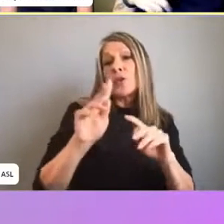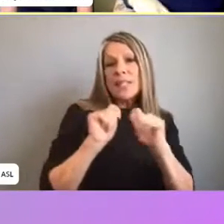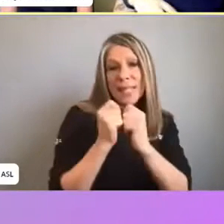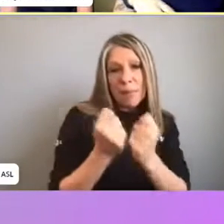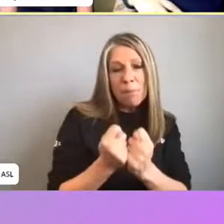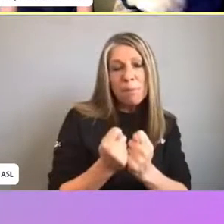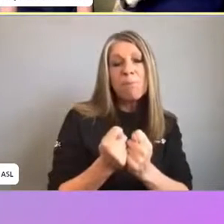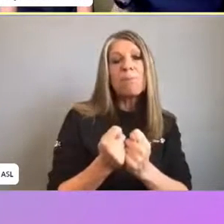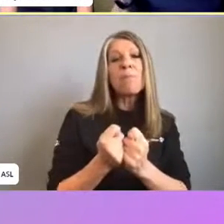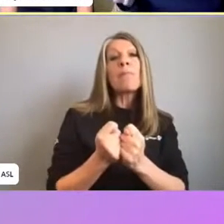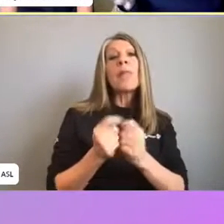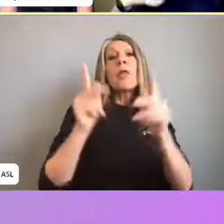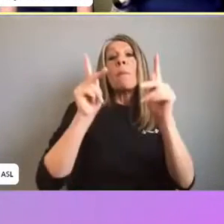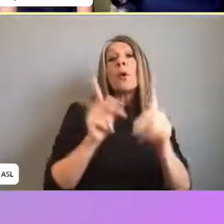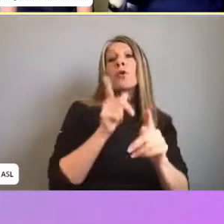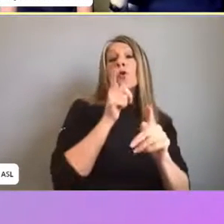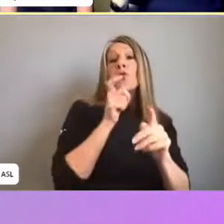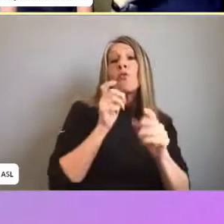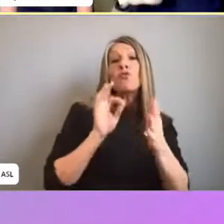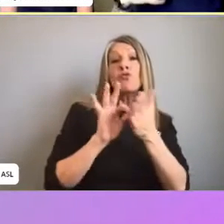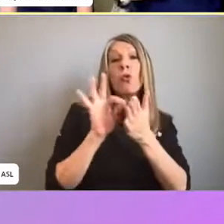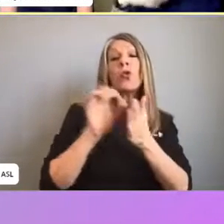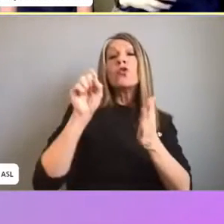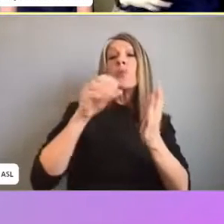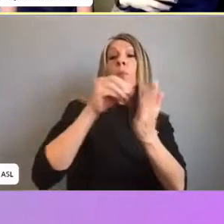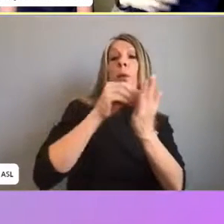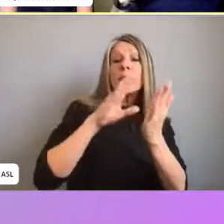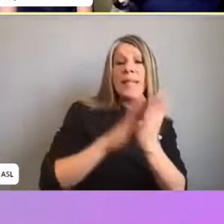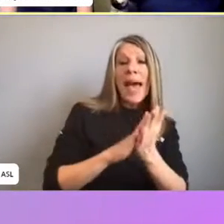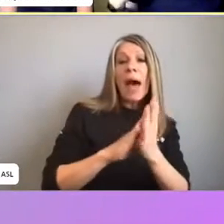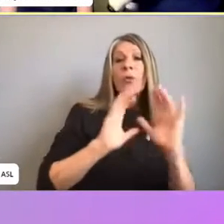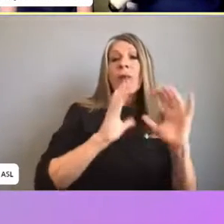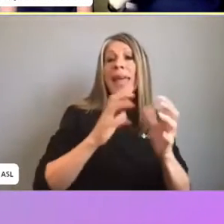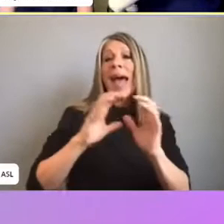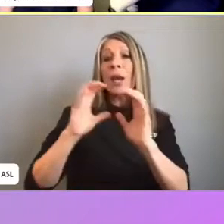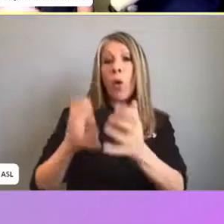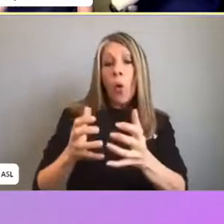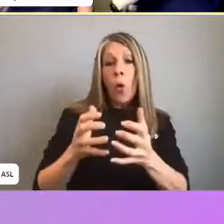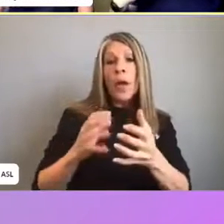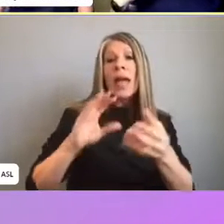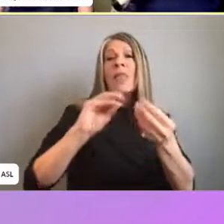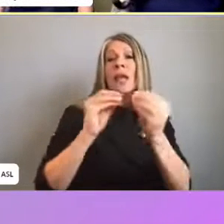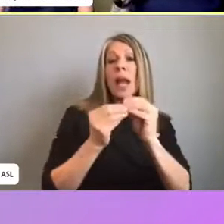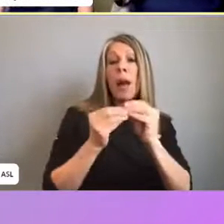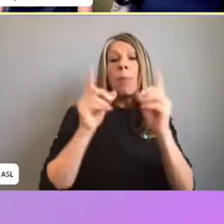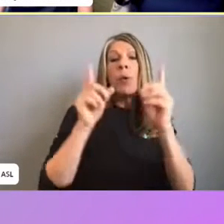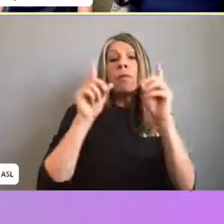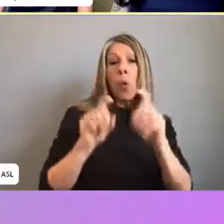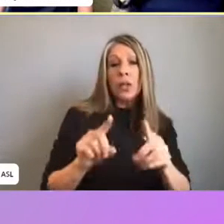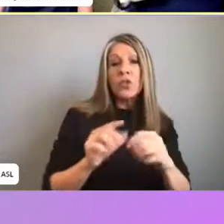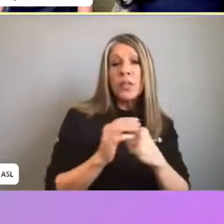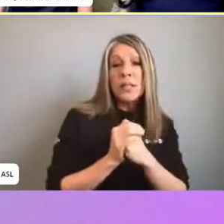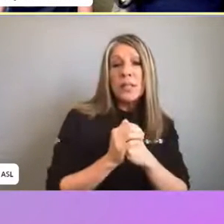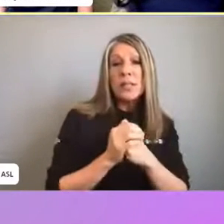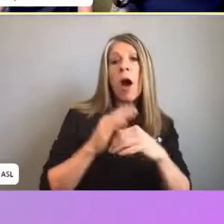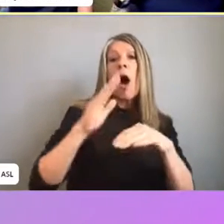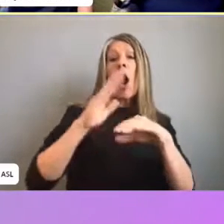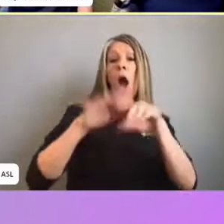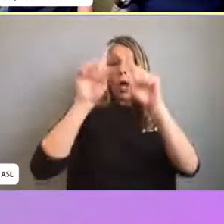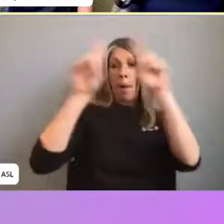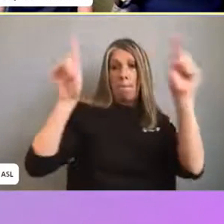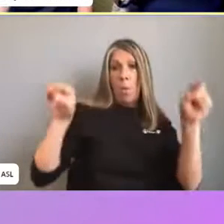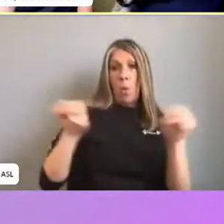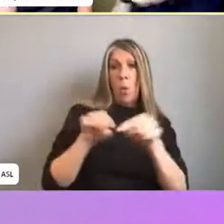Whoever is scoring, and this is what we did, should write down the category and number of questions on a visible board